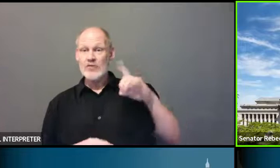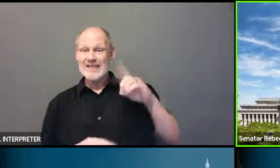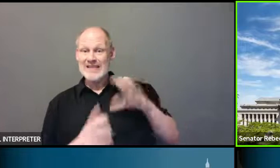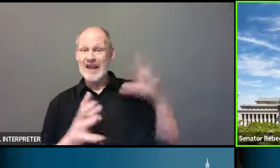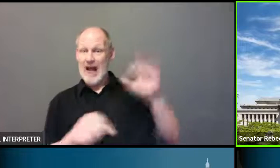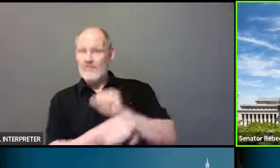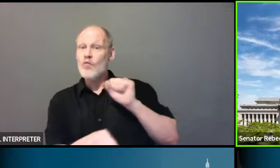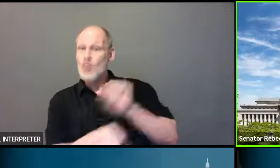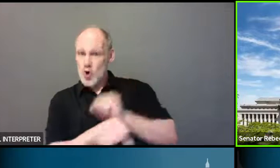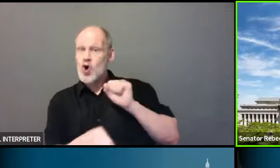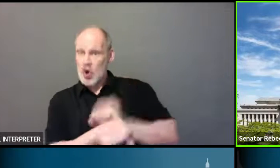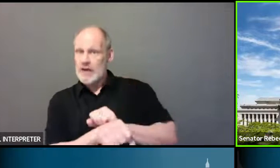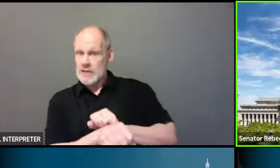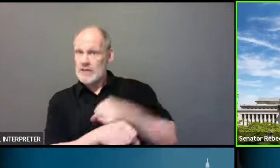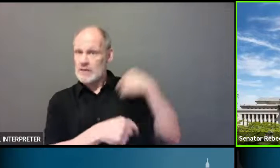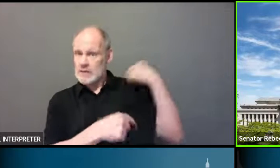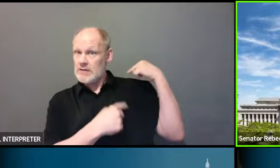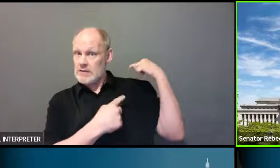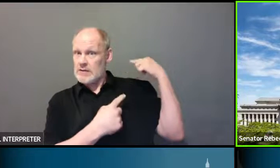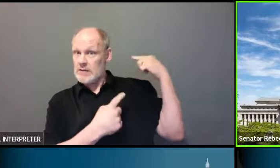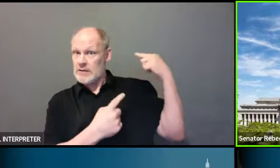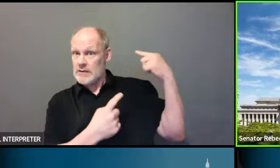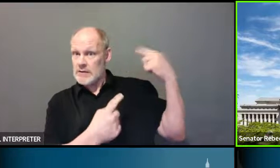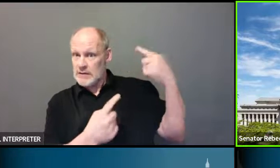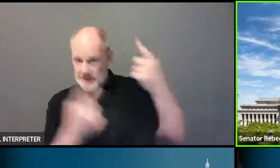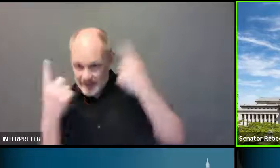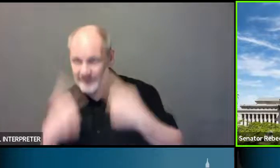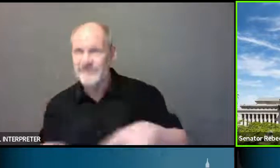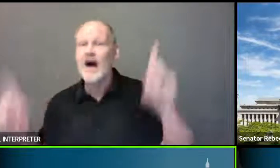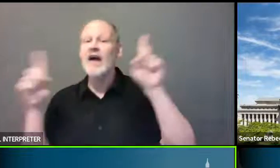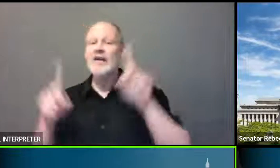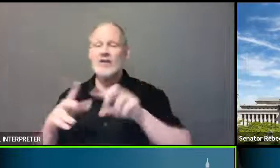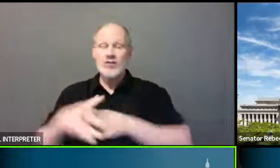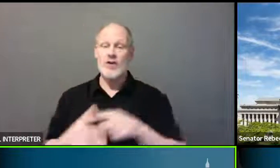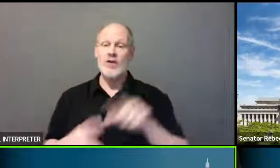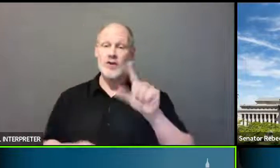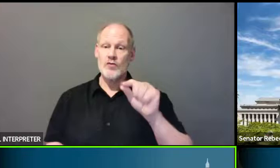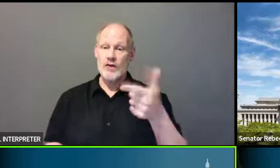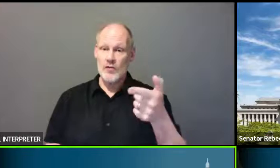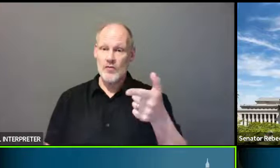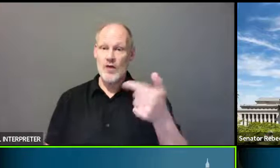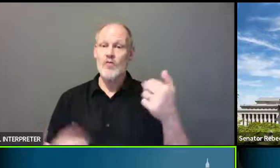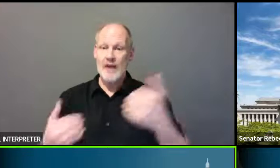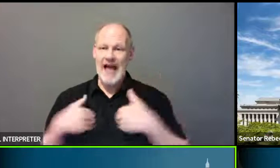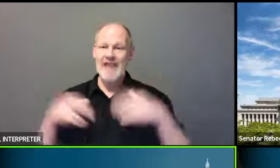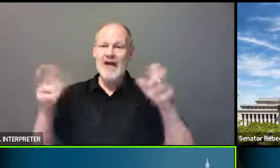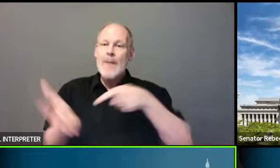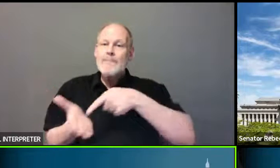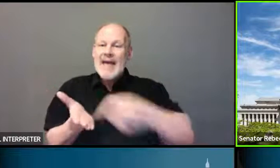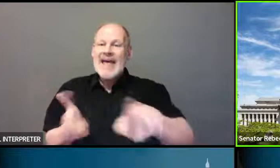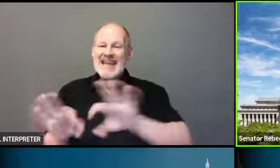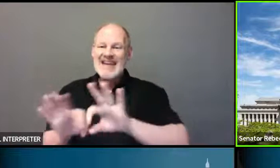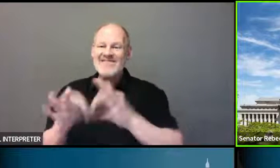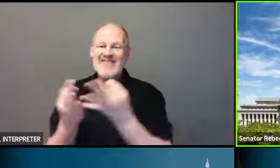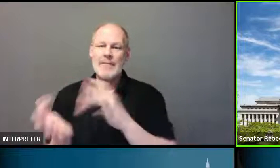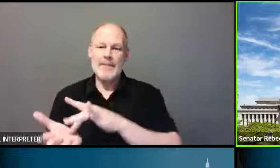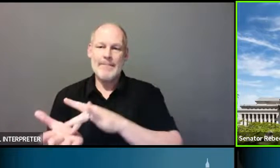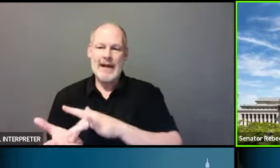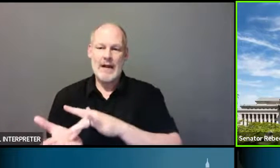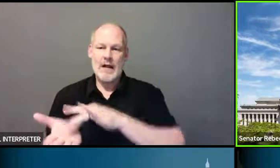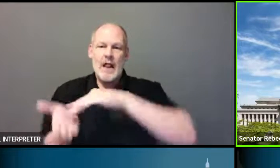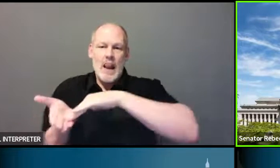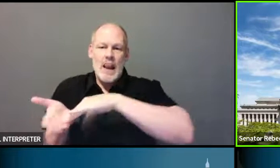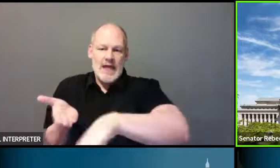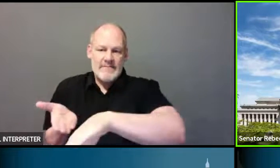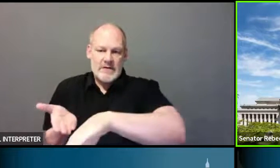January 1st, 2021, paid family medical leave. Mm-hmm. And so there is legislation this year to make sure that